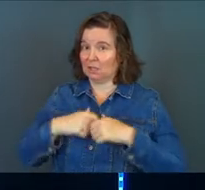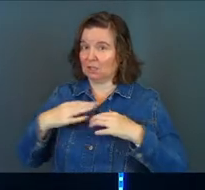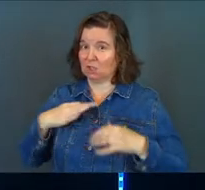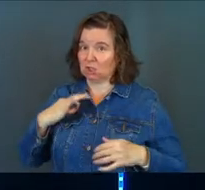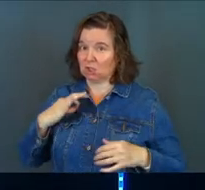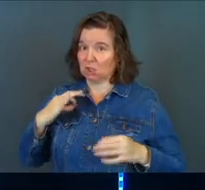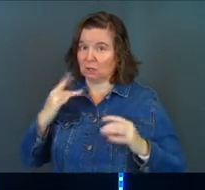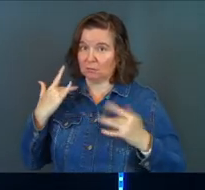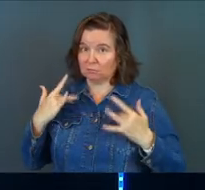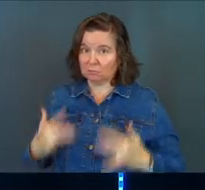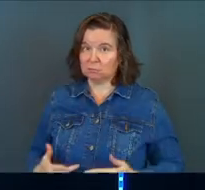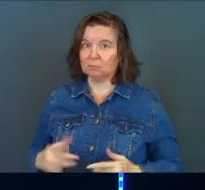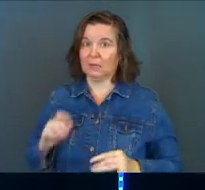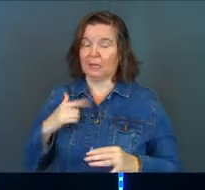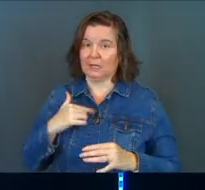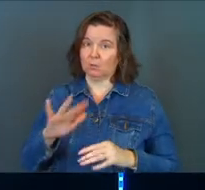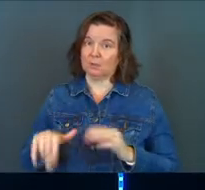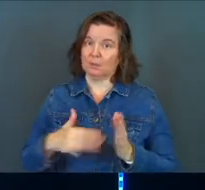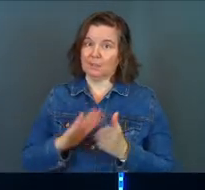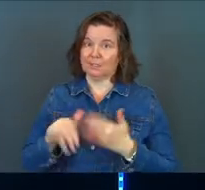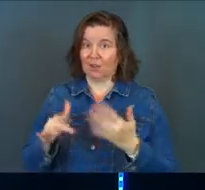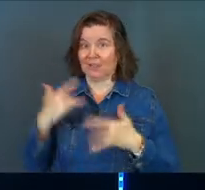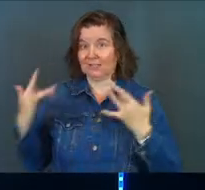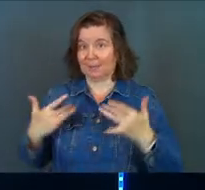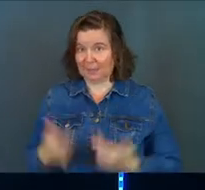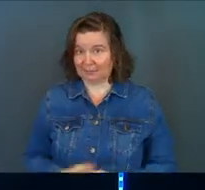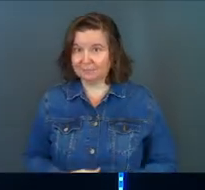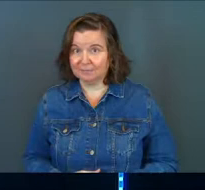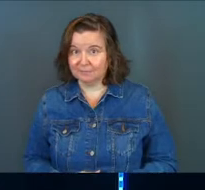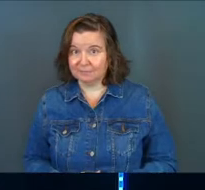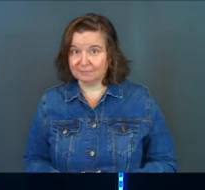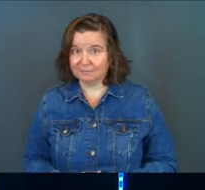shirt as he was in the midst of all the excitement.